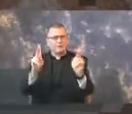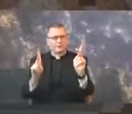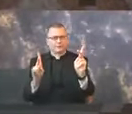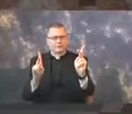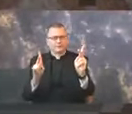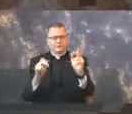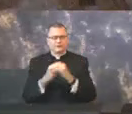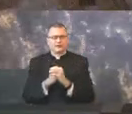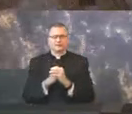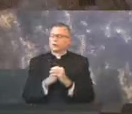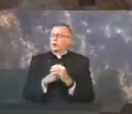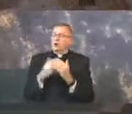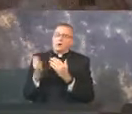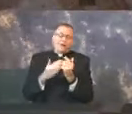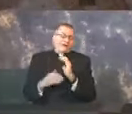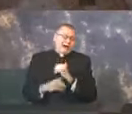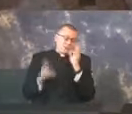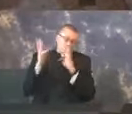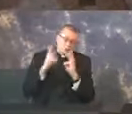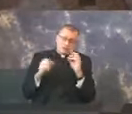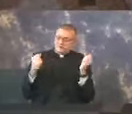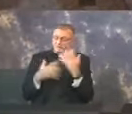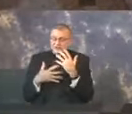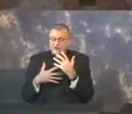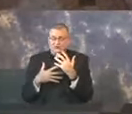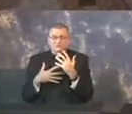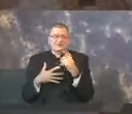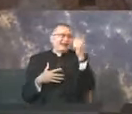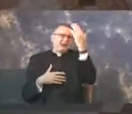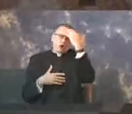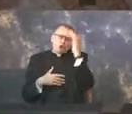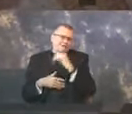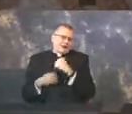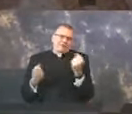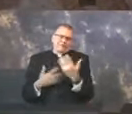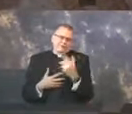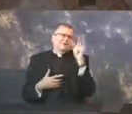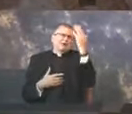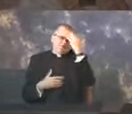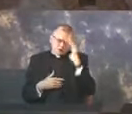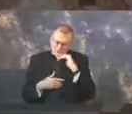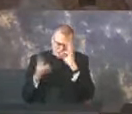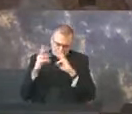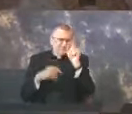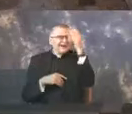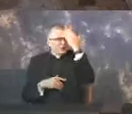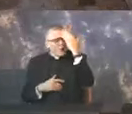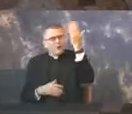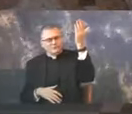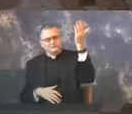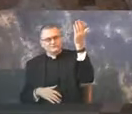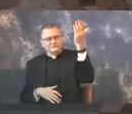Whatever our worries, whatever our fears, God has known them from eternity and He knows them now. In a very existential way, you and